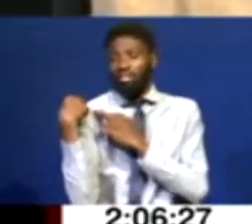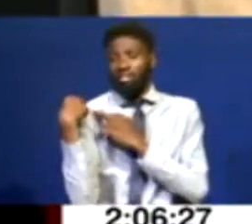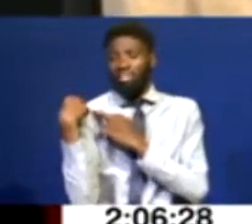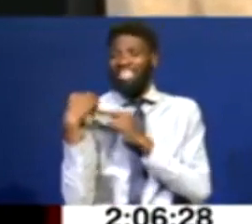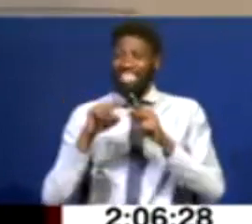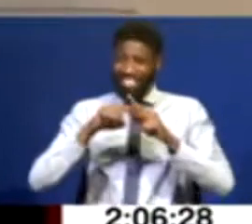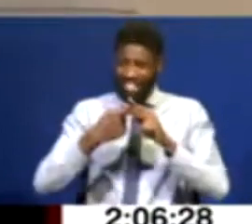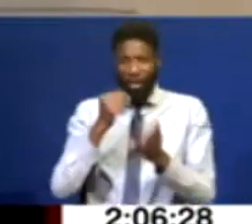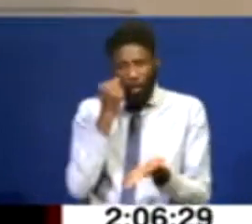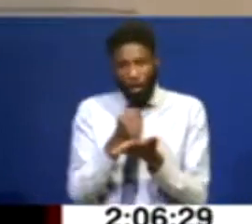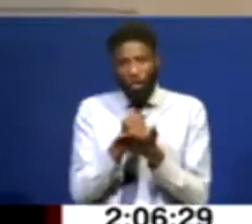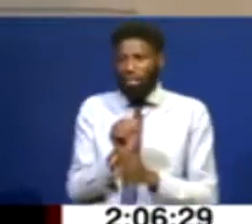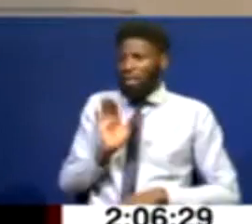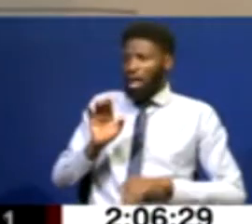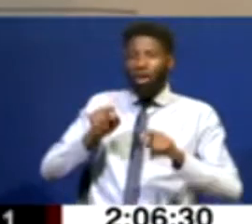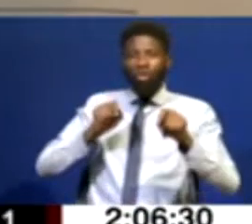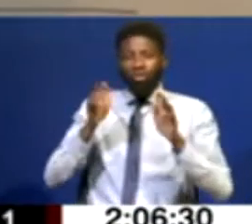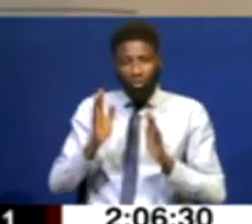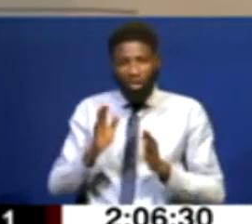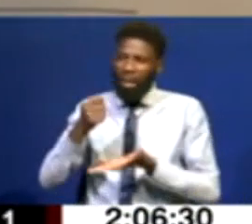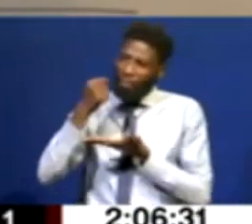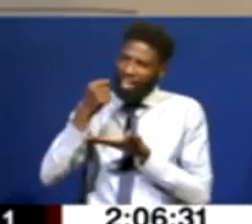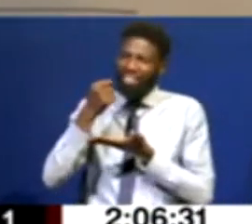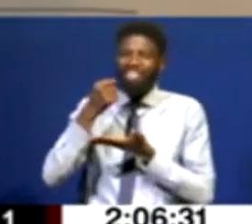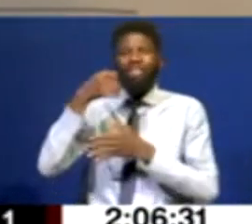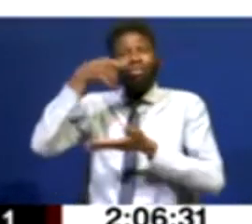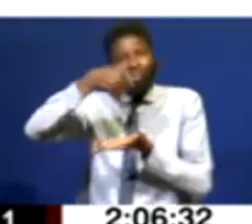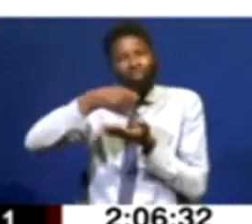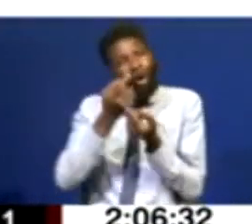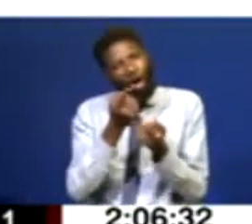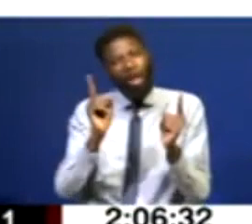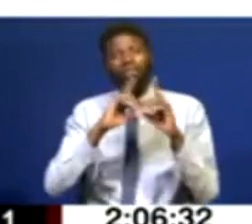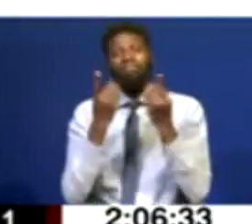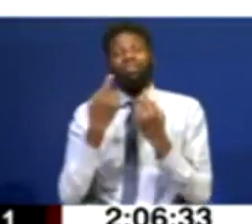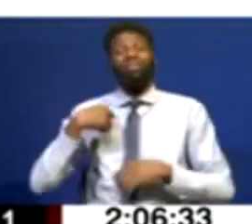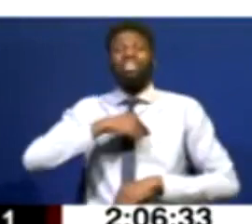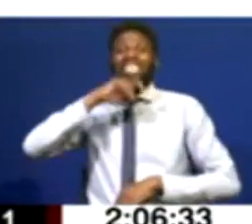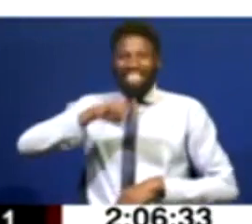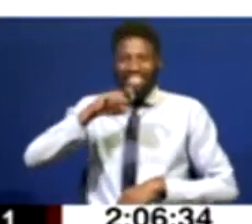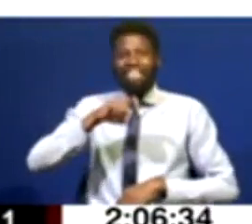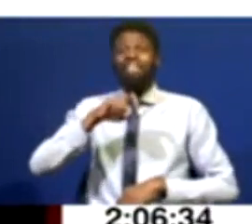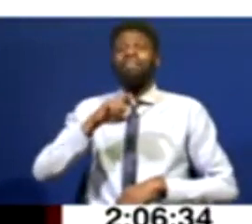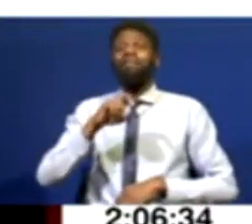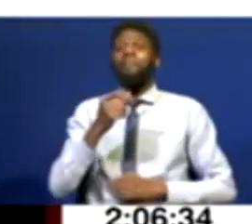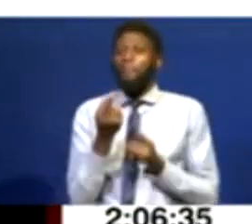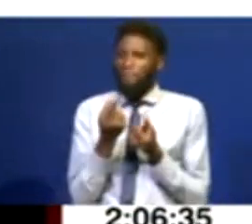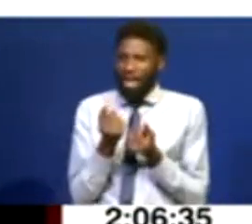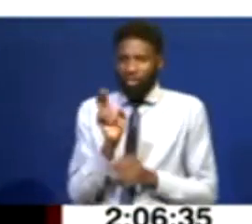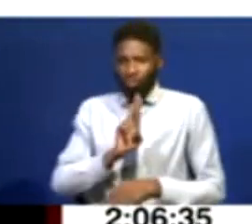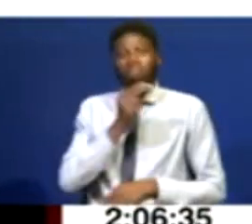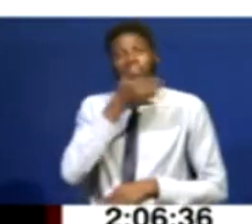Budget to all other departments. We need to spend better than we are doing. So we need what we call